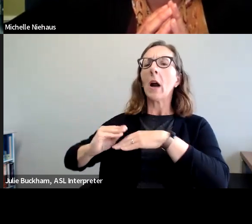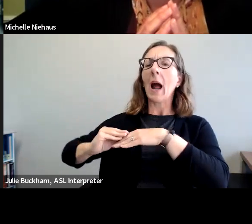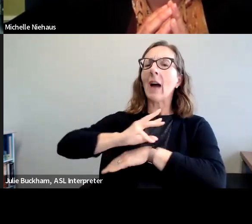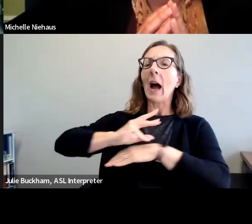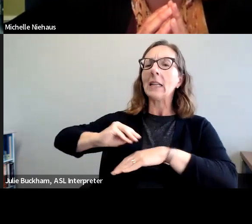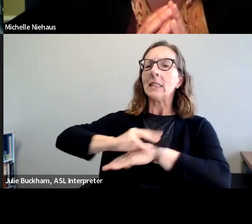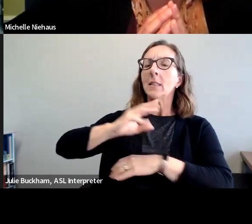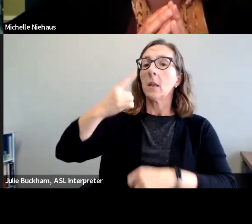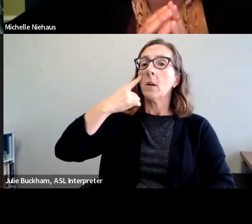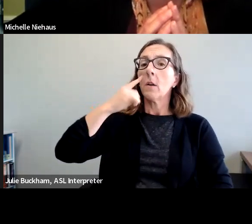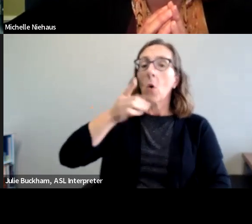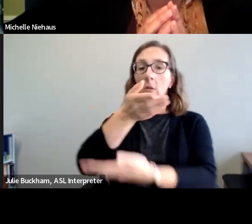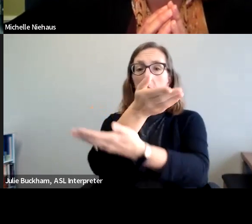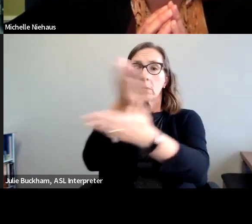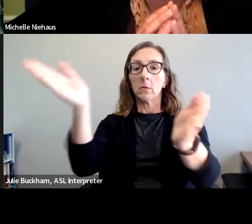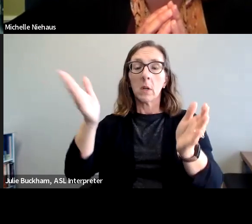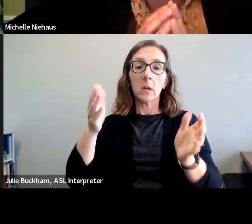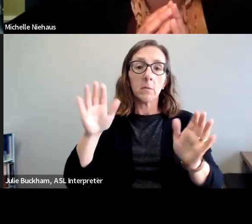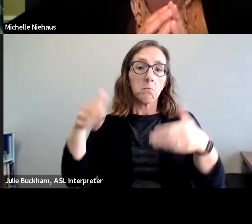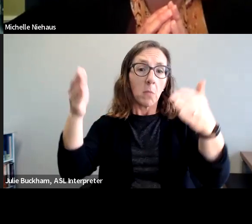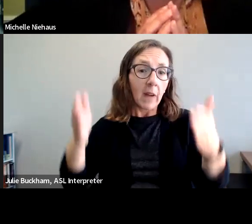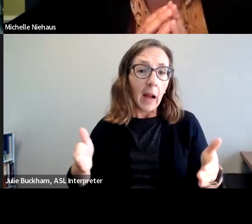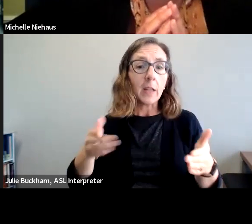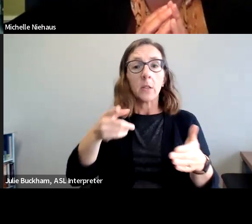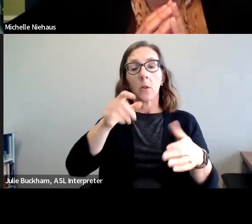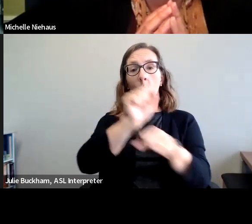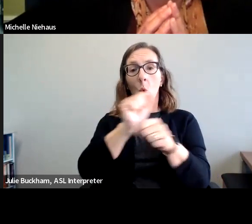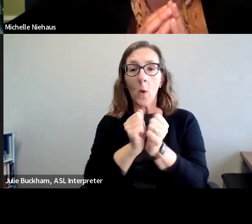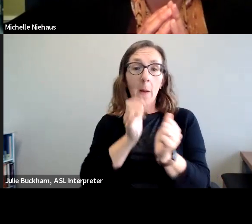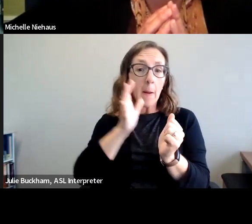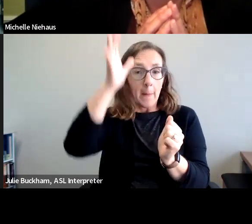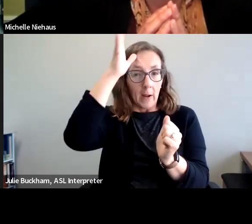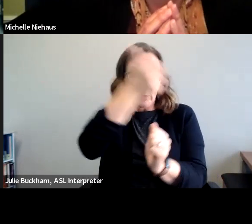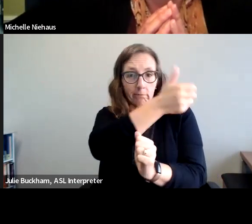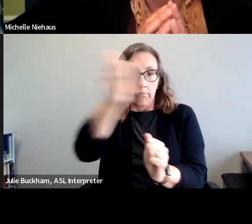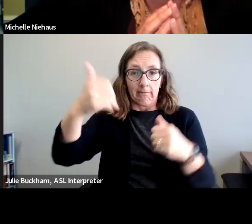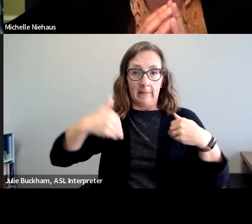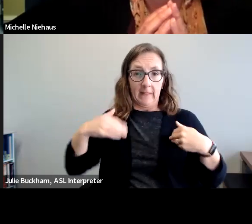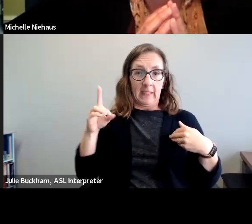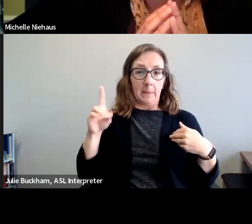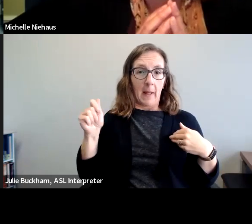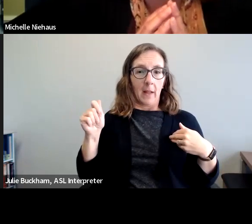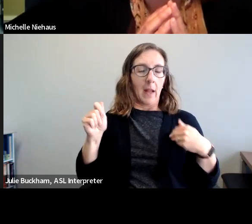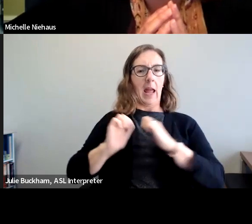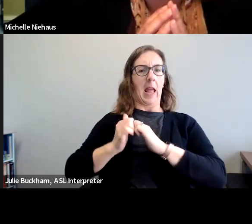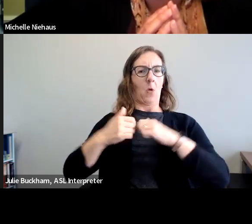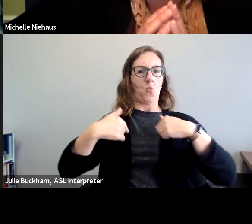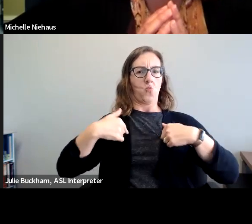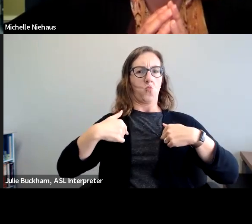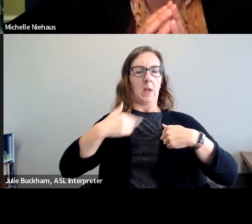for providers who are working with parents with disabilities? How can we better partner with